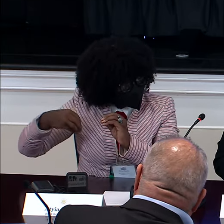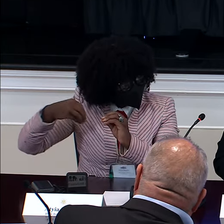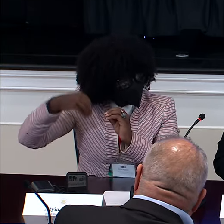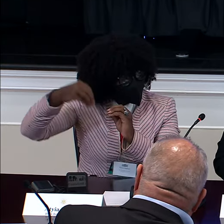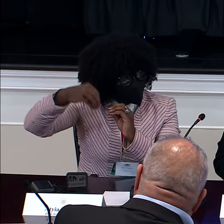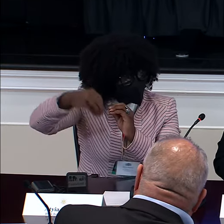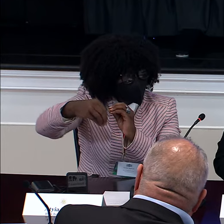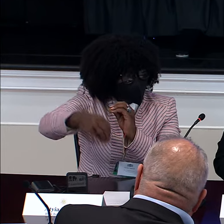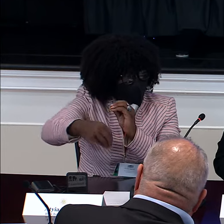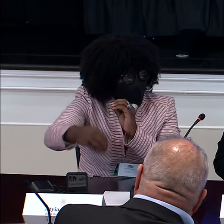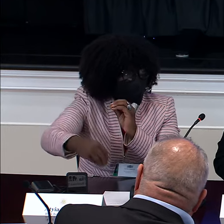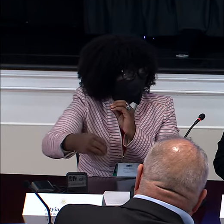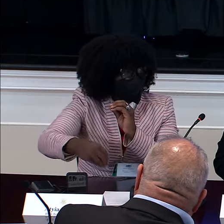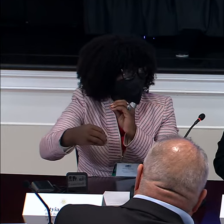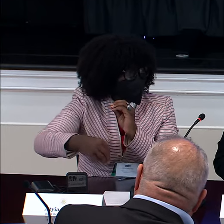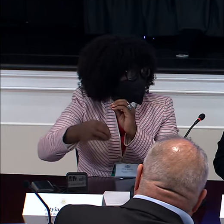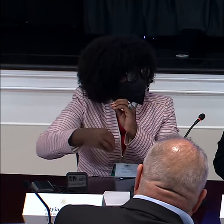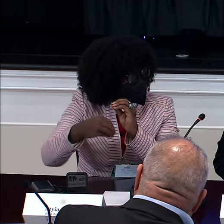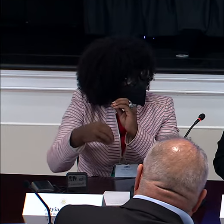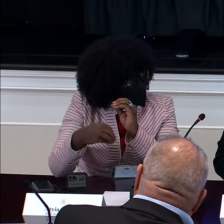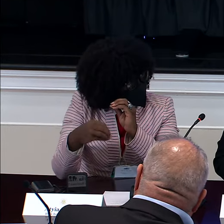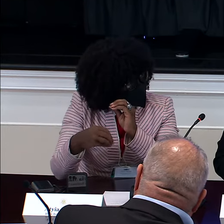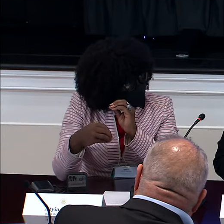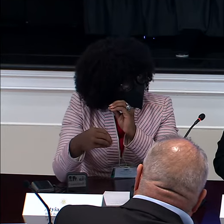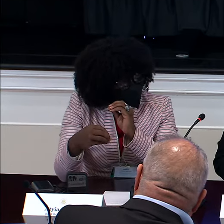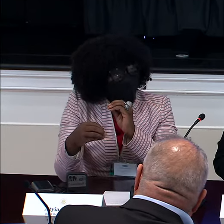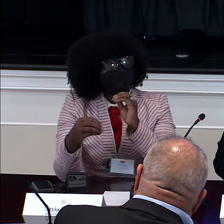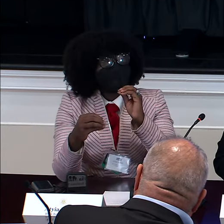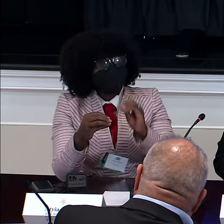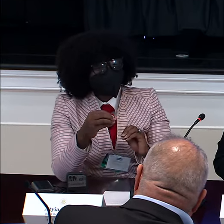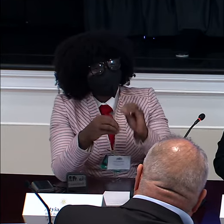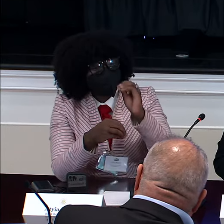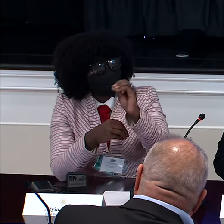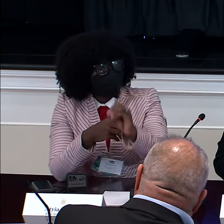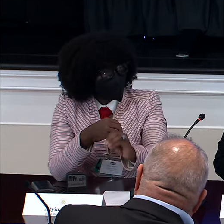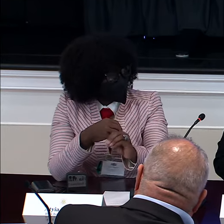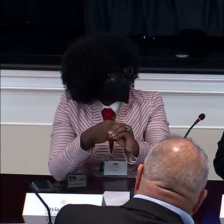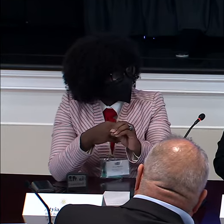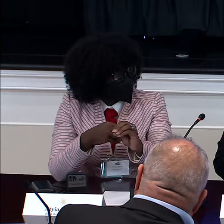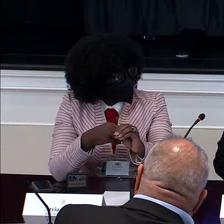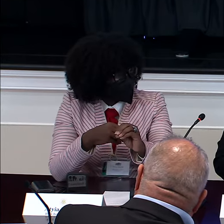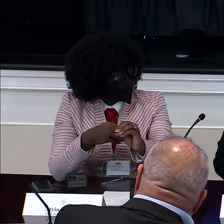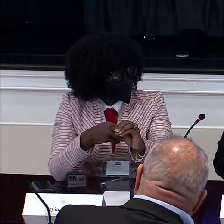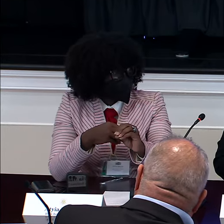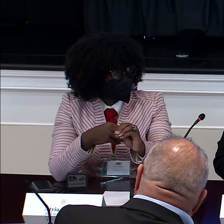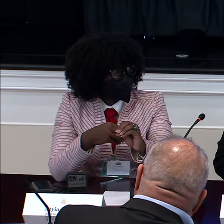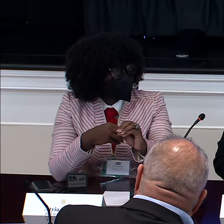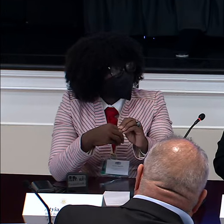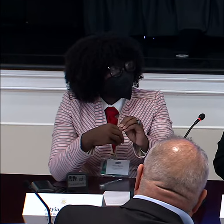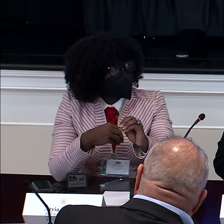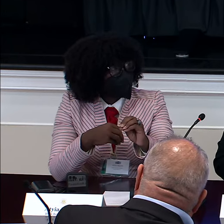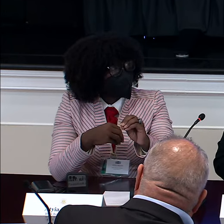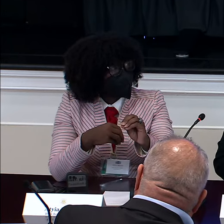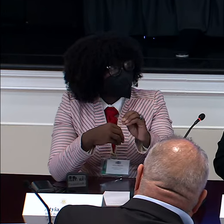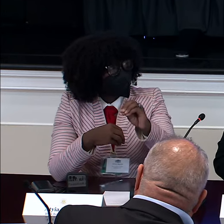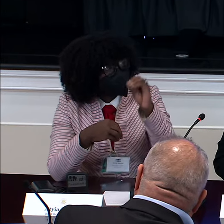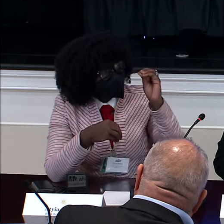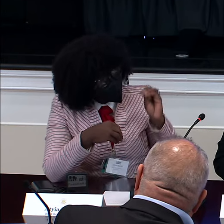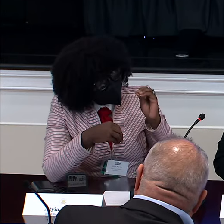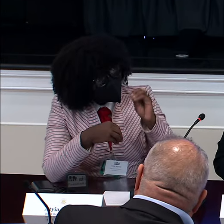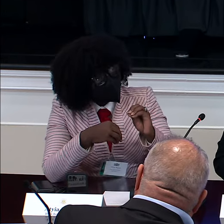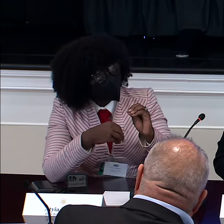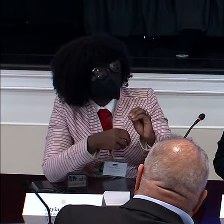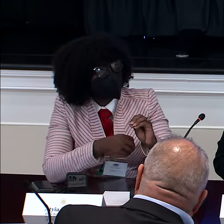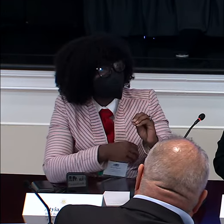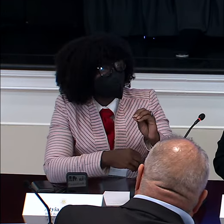historical context of the infrastructure investments that have happened and the harm they've caused, and how do we move forward in a way that will address